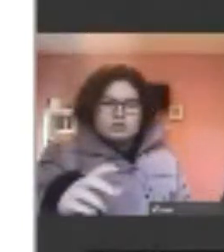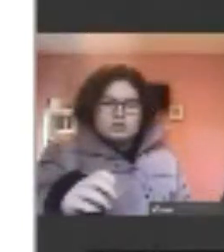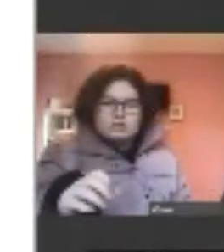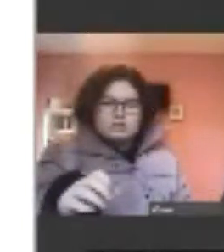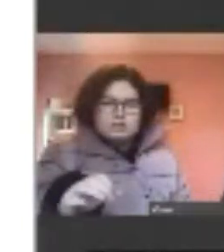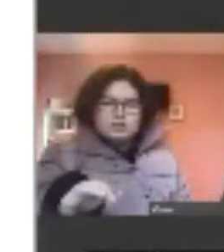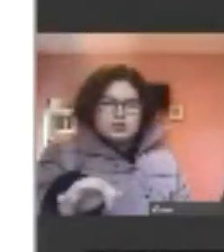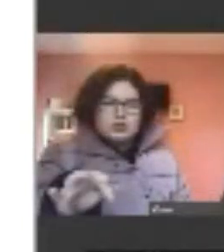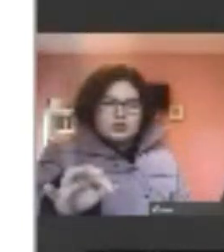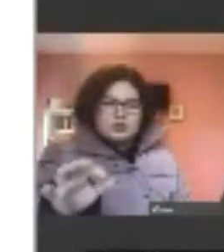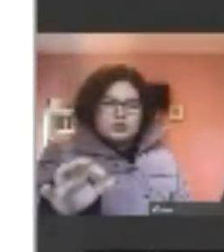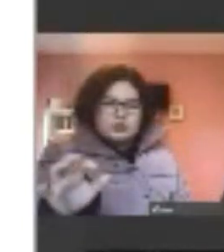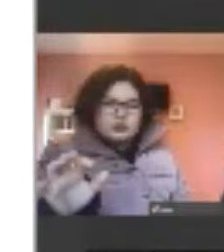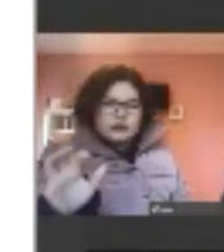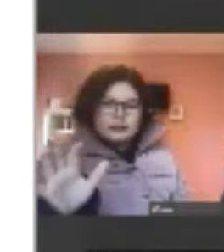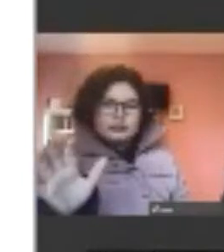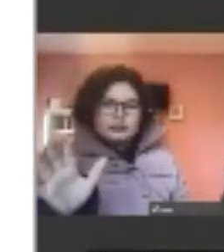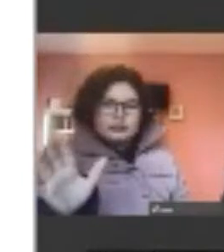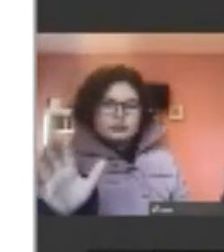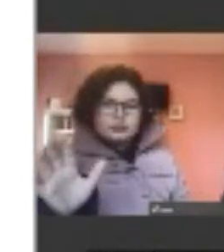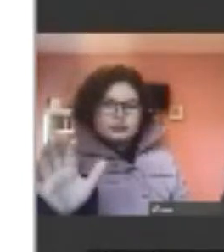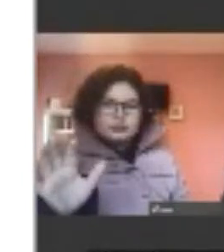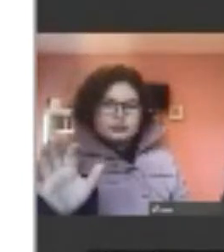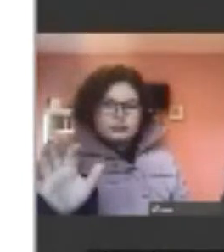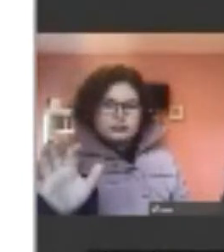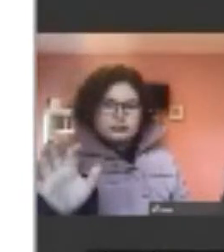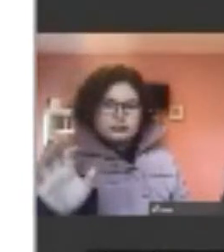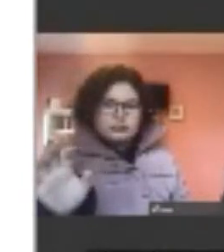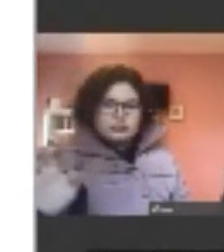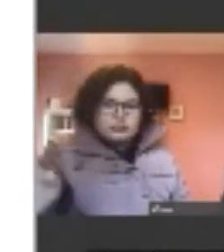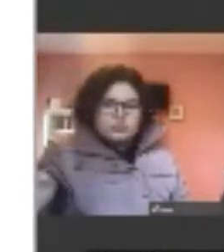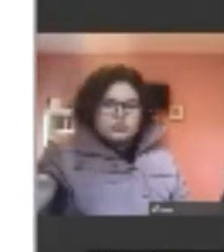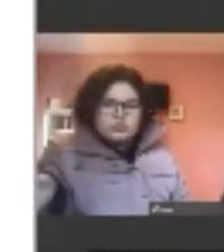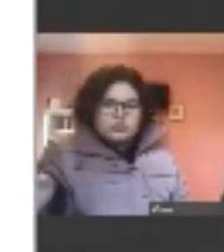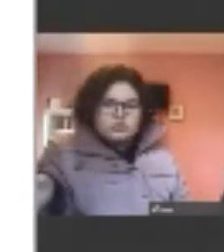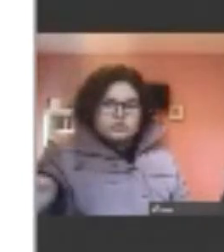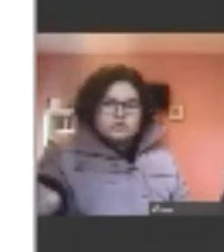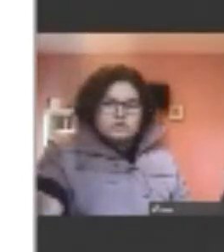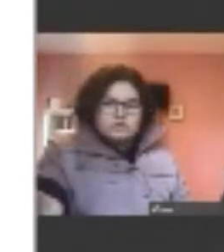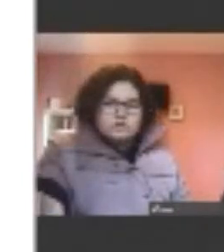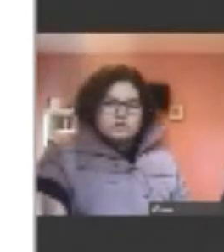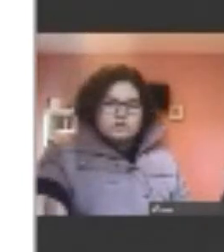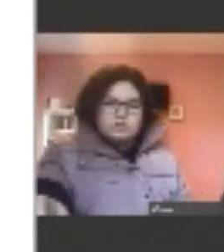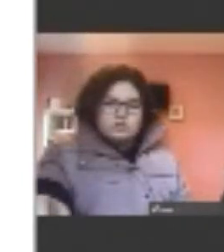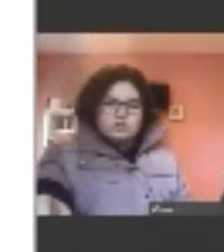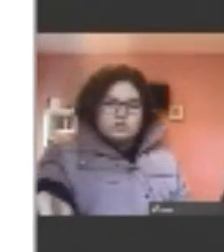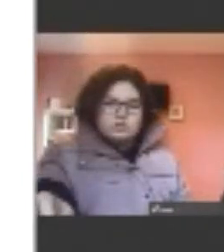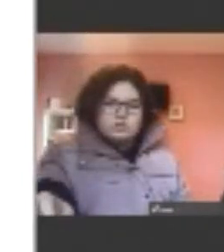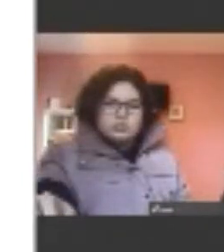feeling silly and excited and goofy,